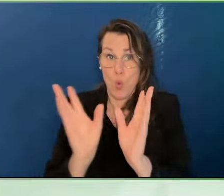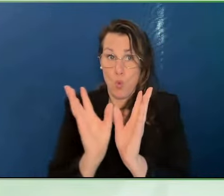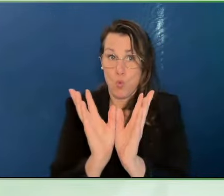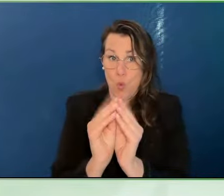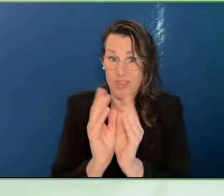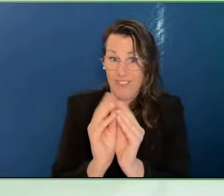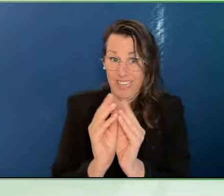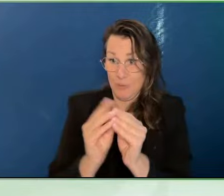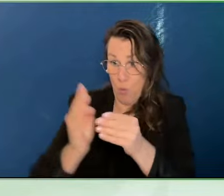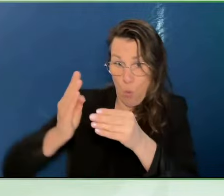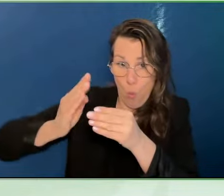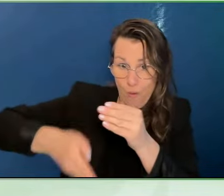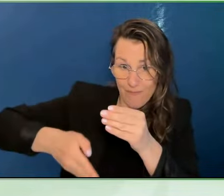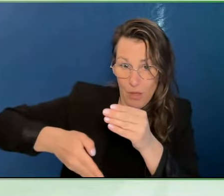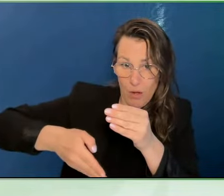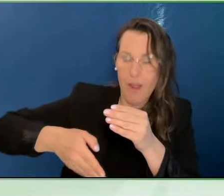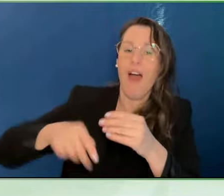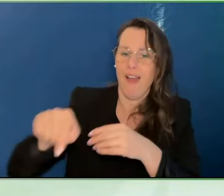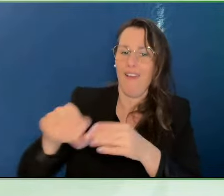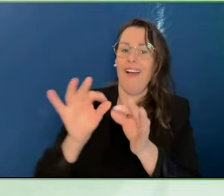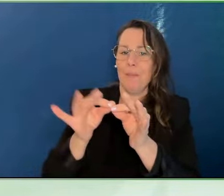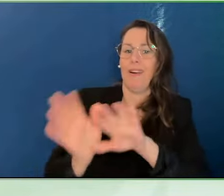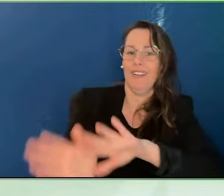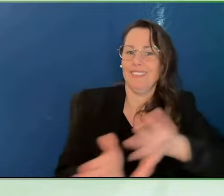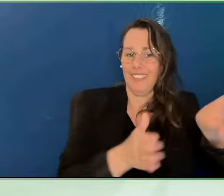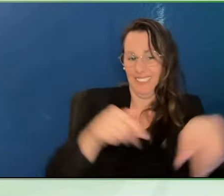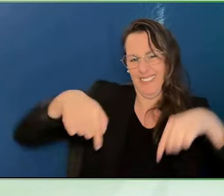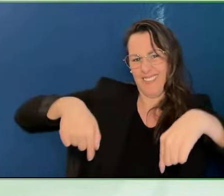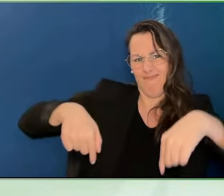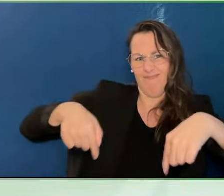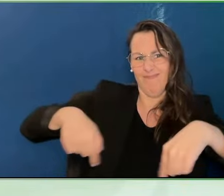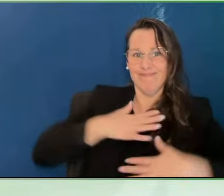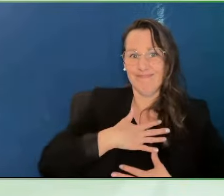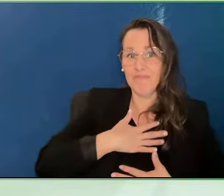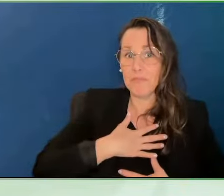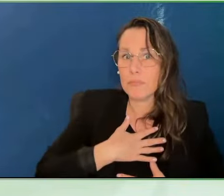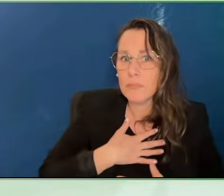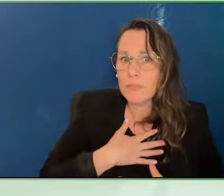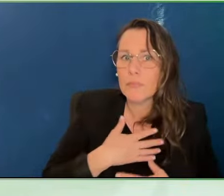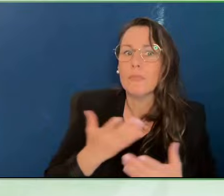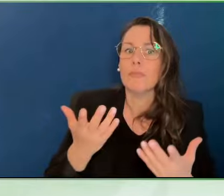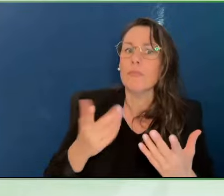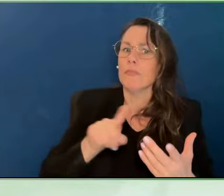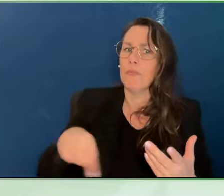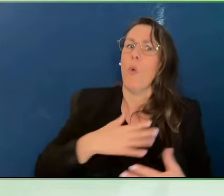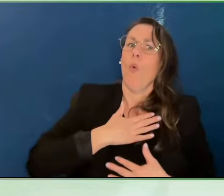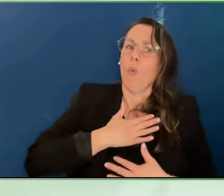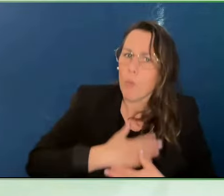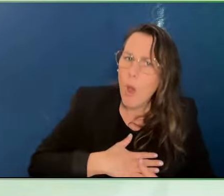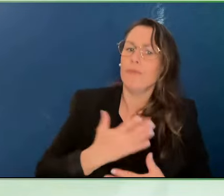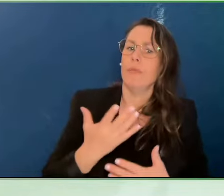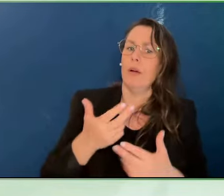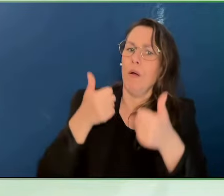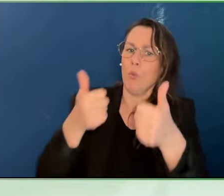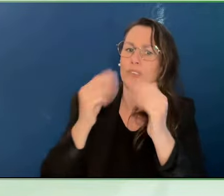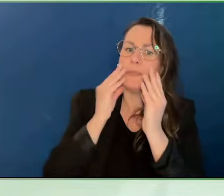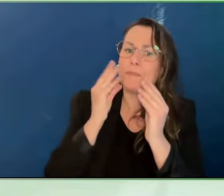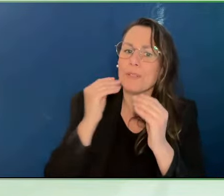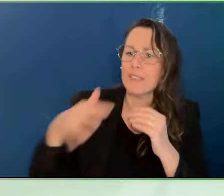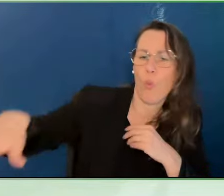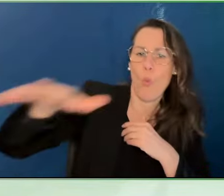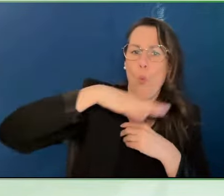The Fireside chats, and I think part of your conference was also streamed. So what's your experience? So first,